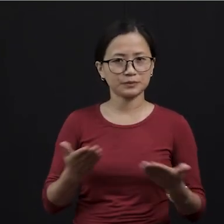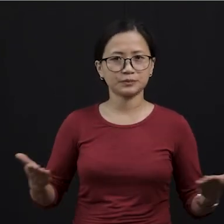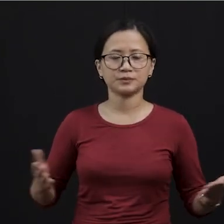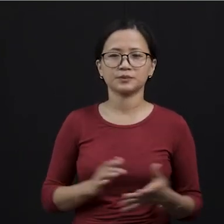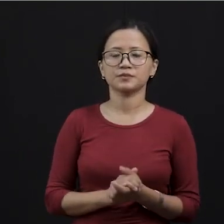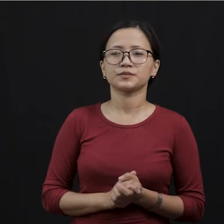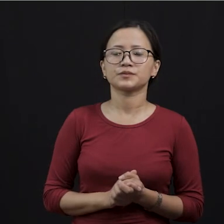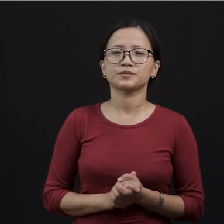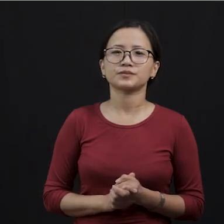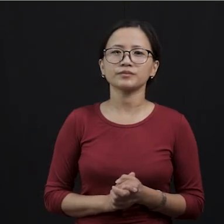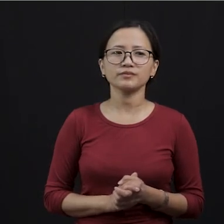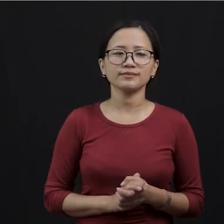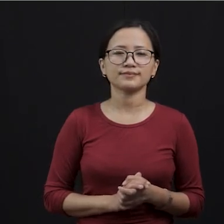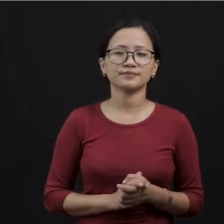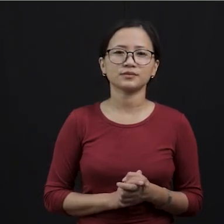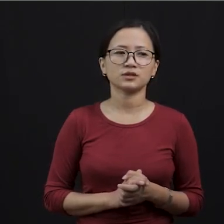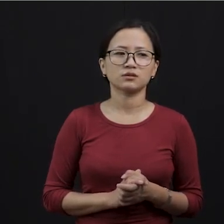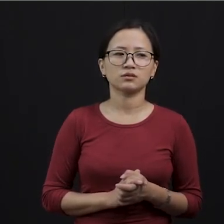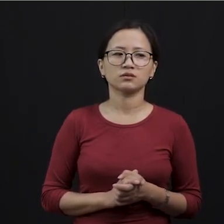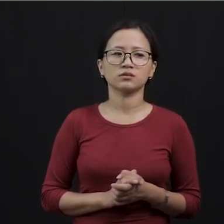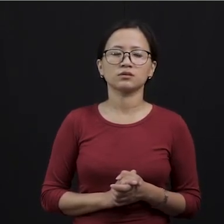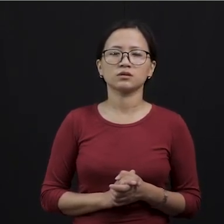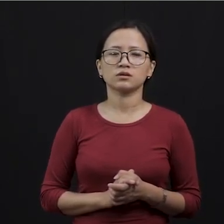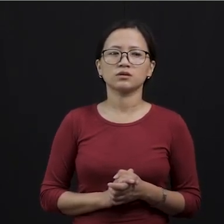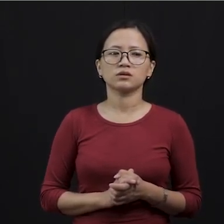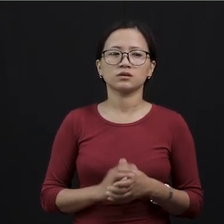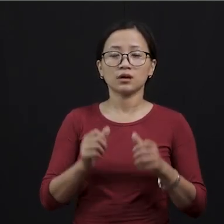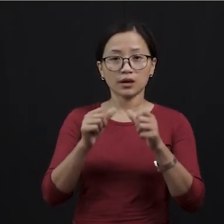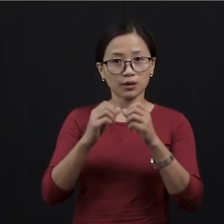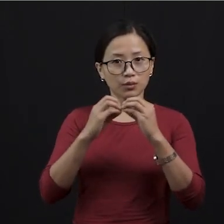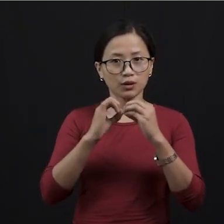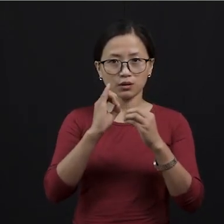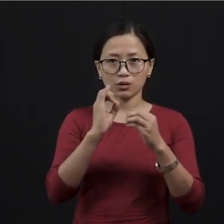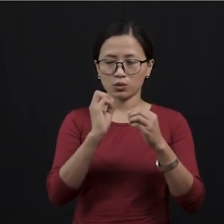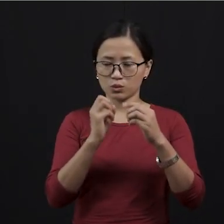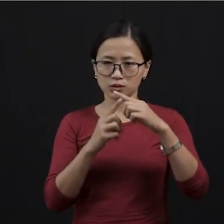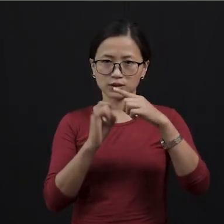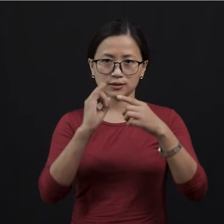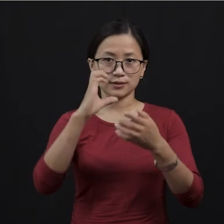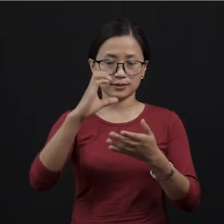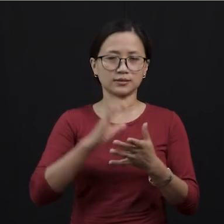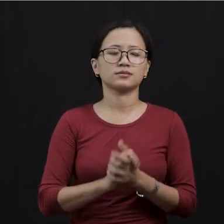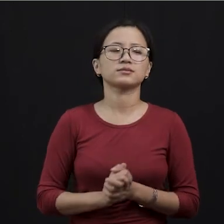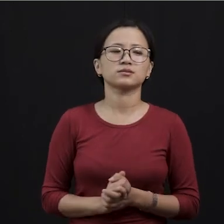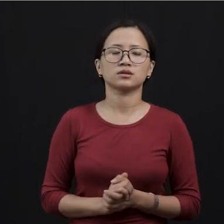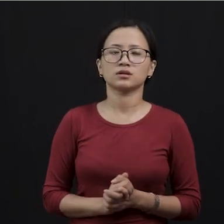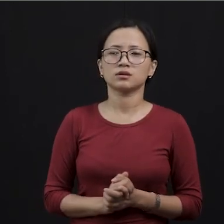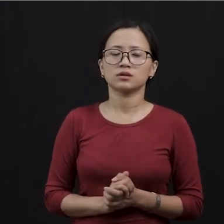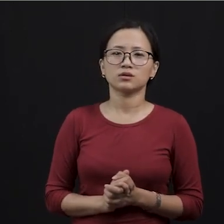water, clouds, all this, they are known as abiotic. What are they known as?